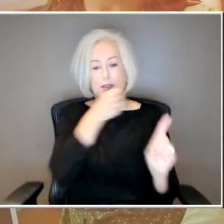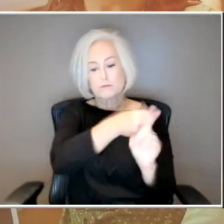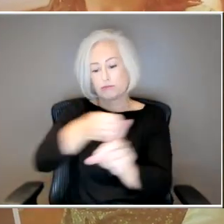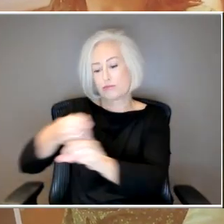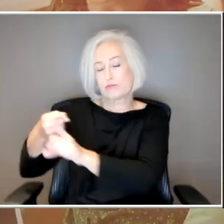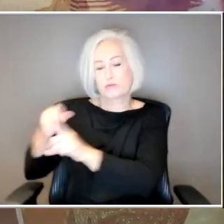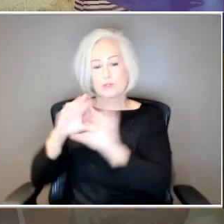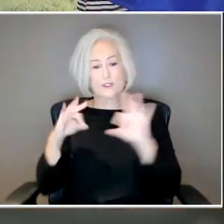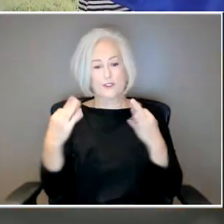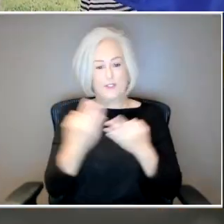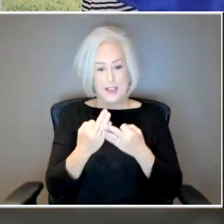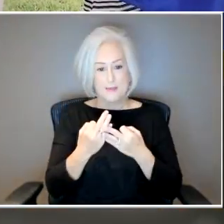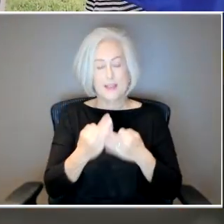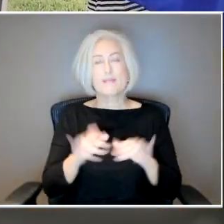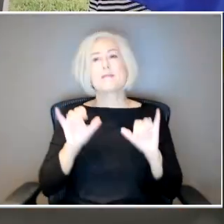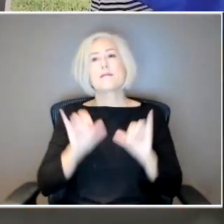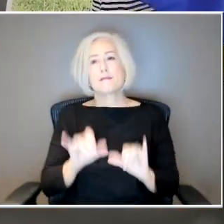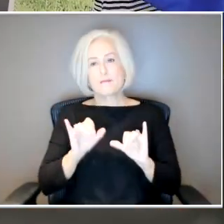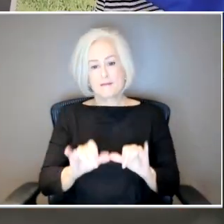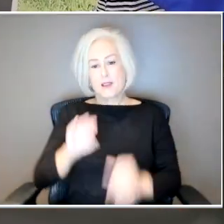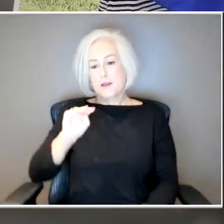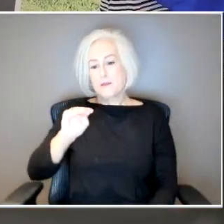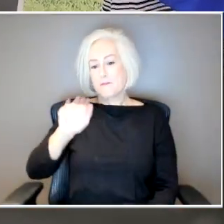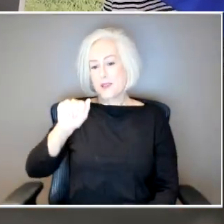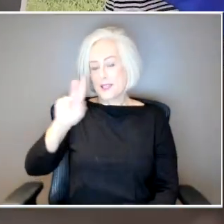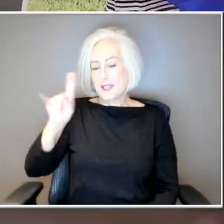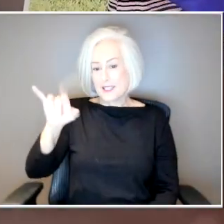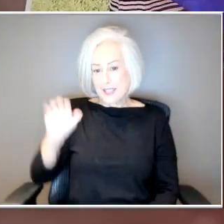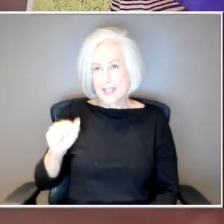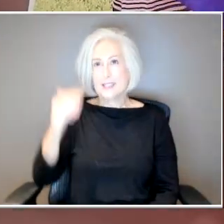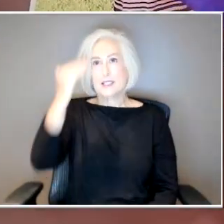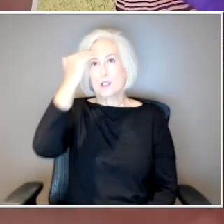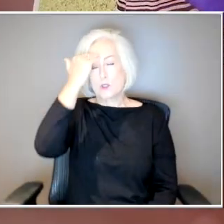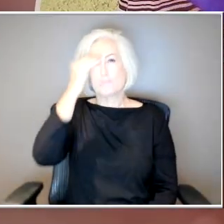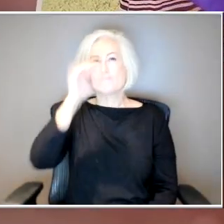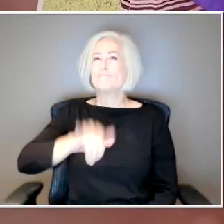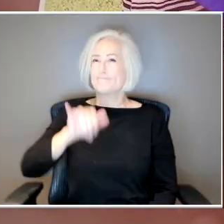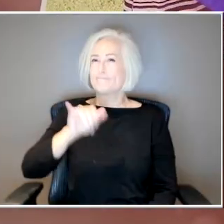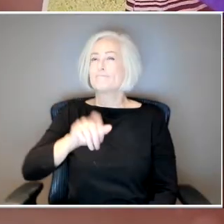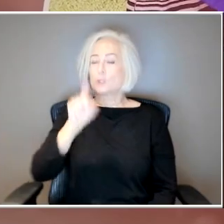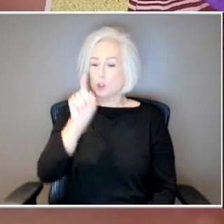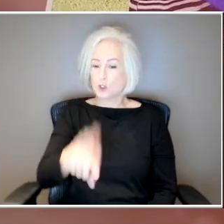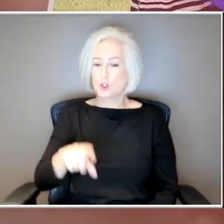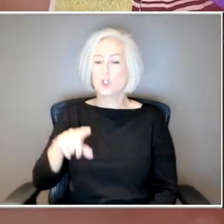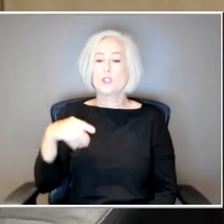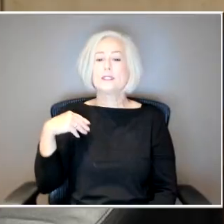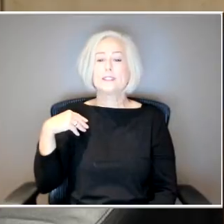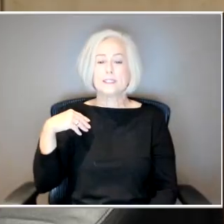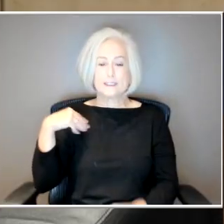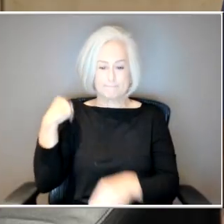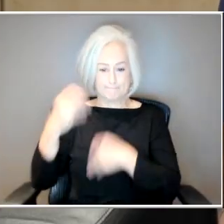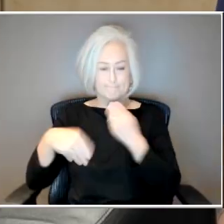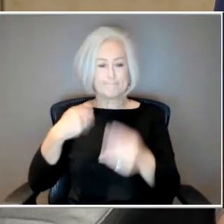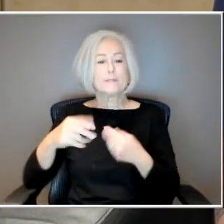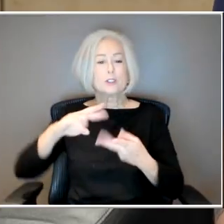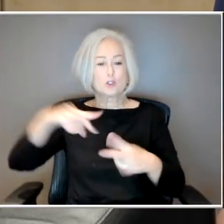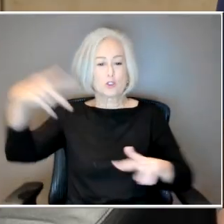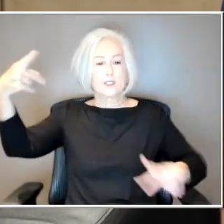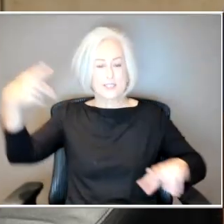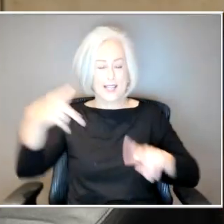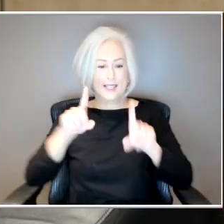dots of her family history, she knew she needed genetic testing. Seeing all of the family members go through all their array